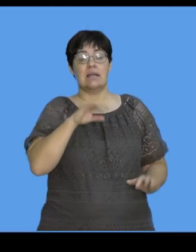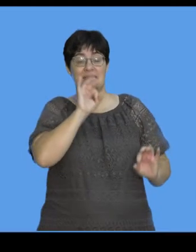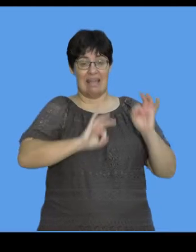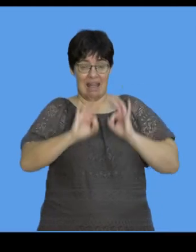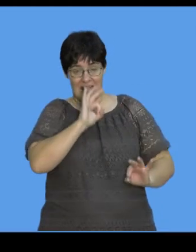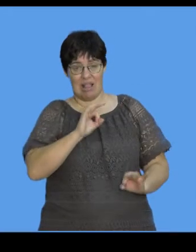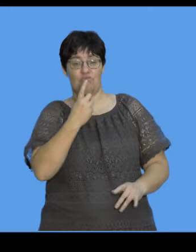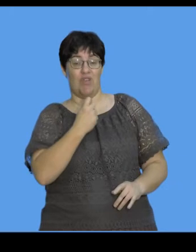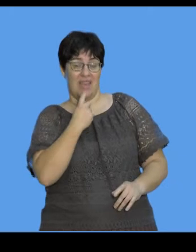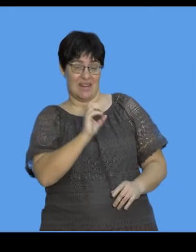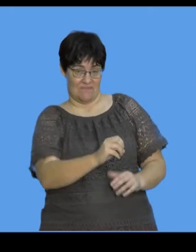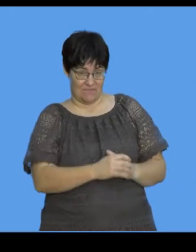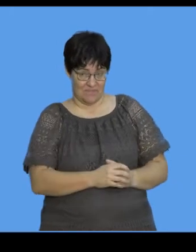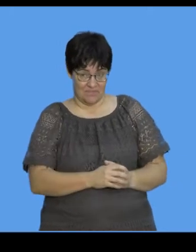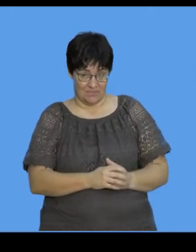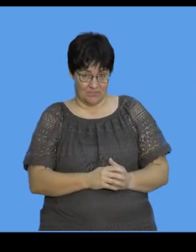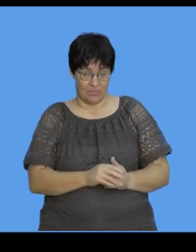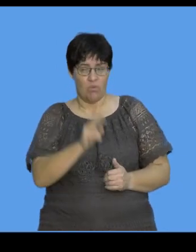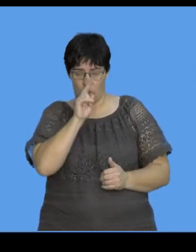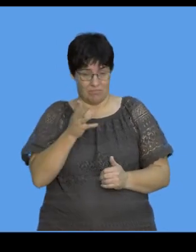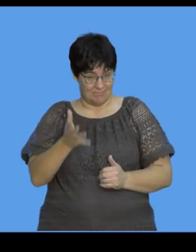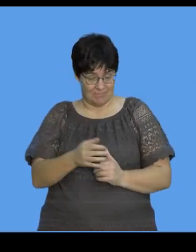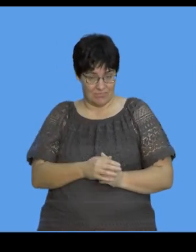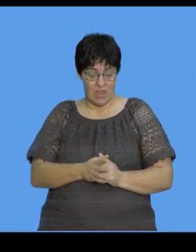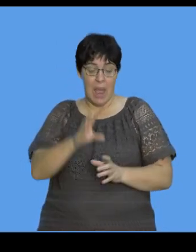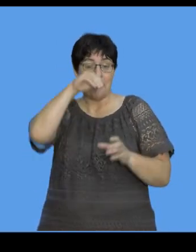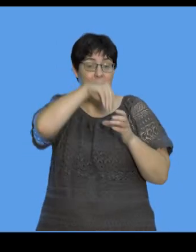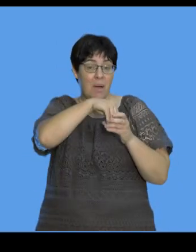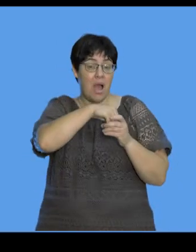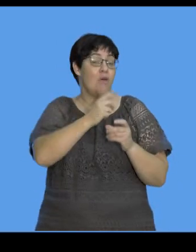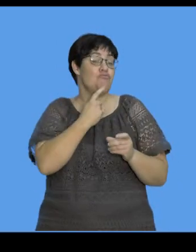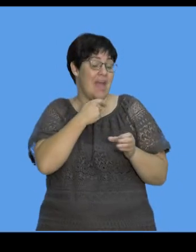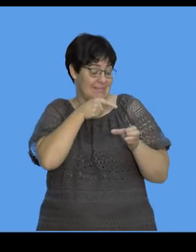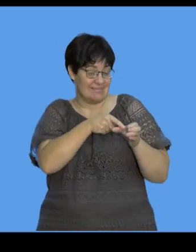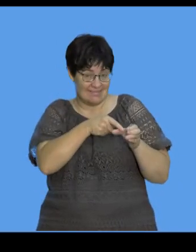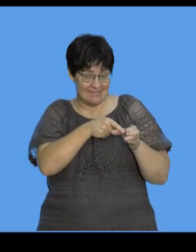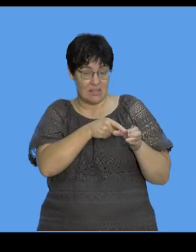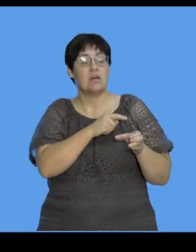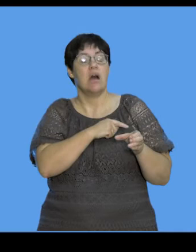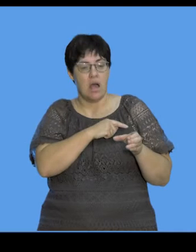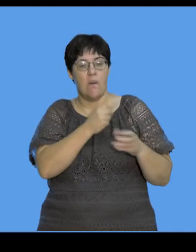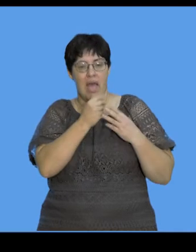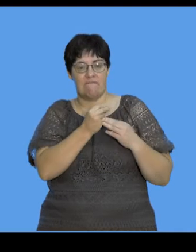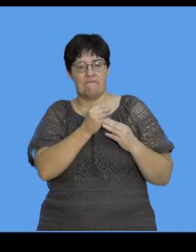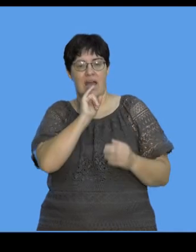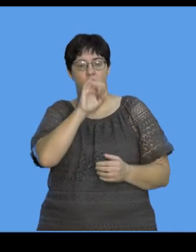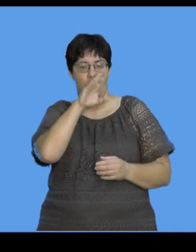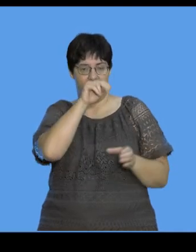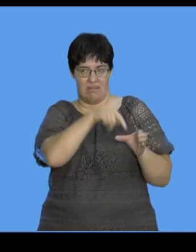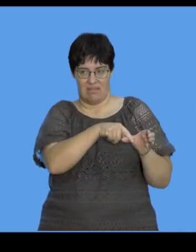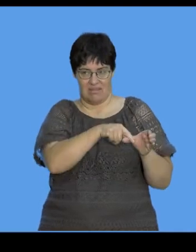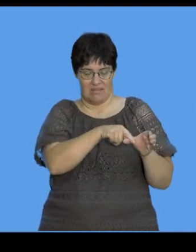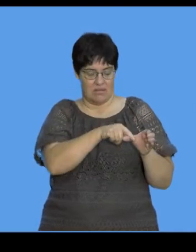okay? And they look like that. And inside the red blood cell, you've got an iron